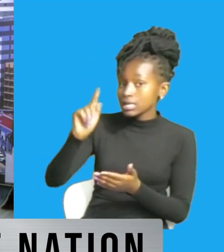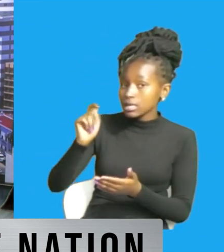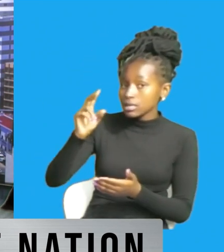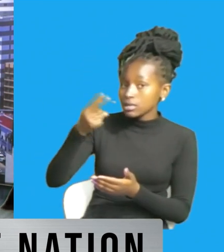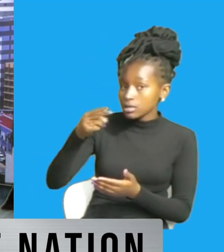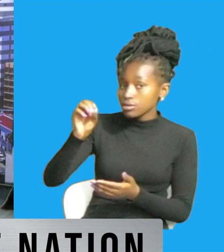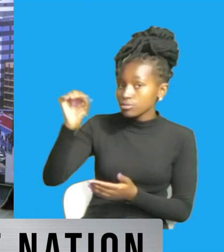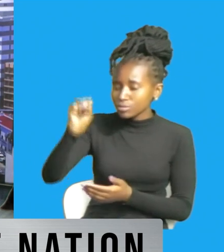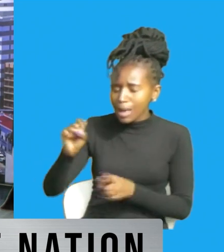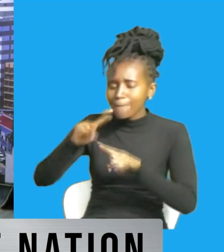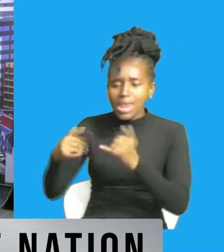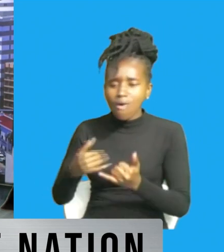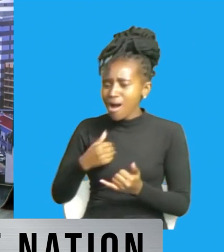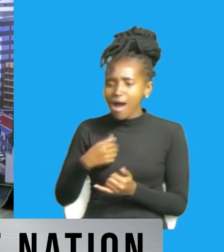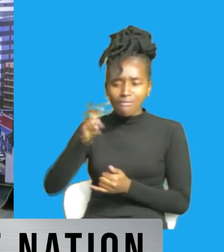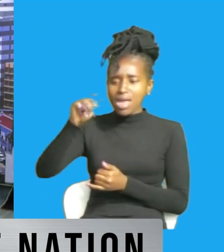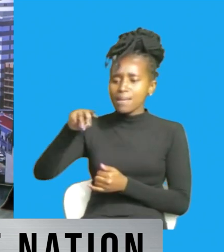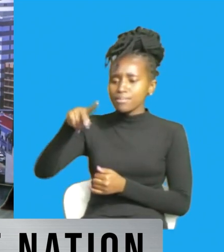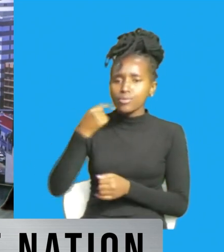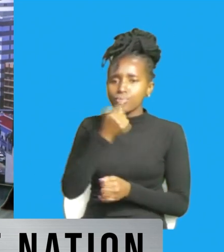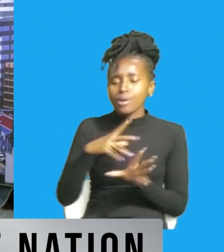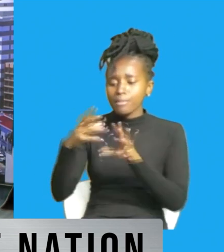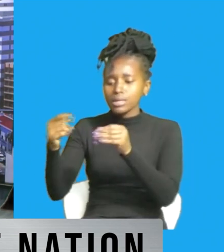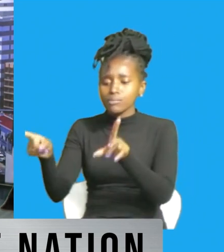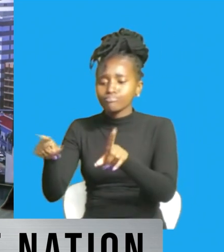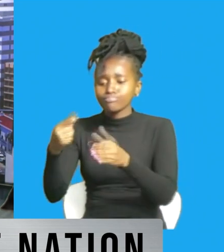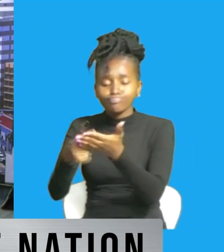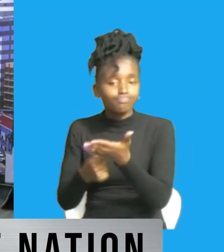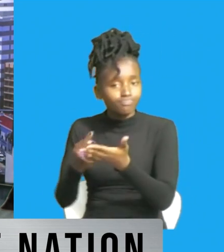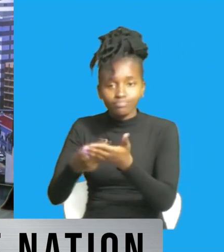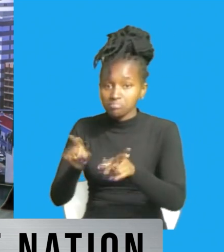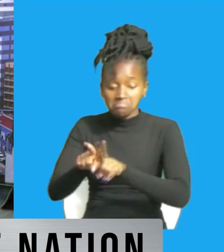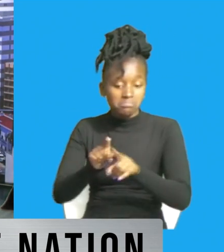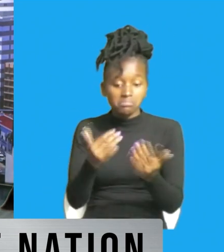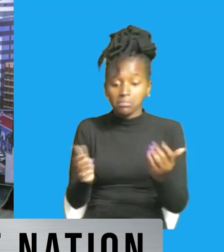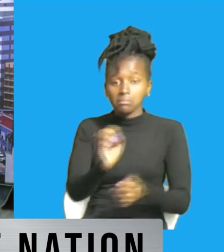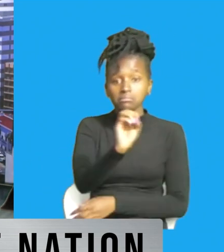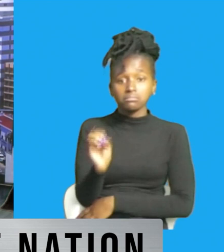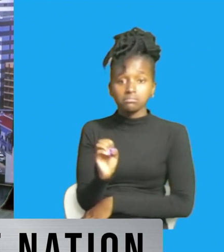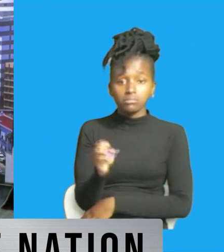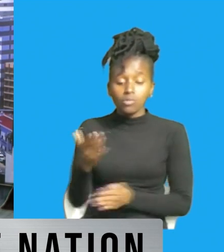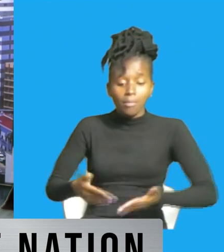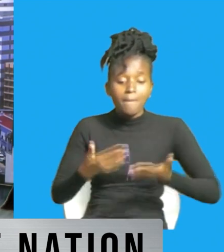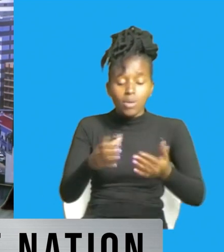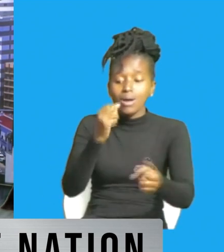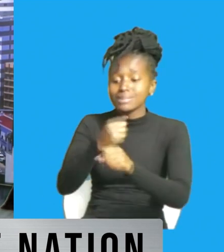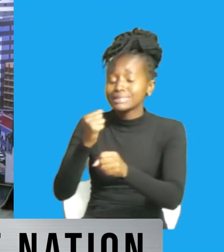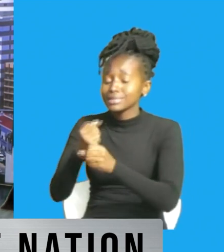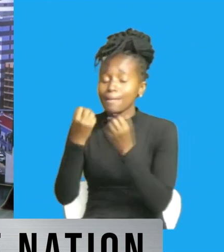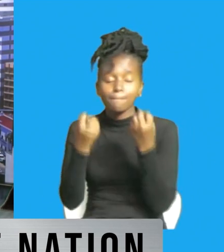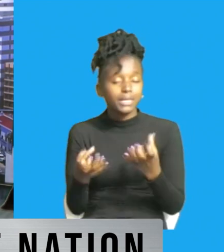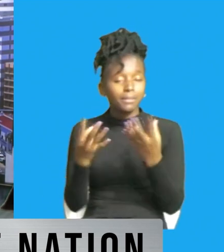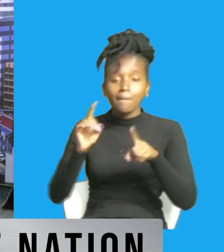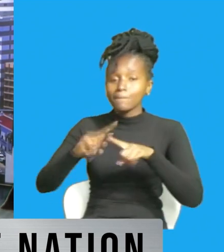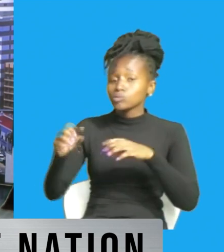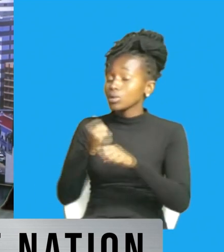then uniambie. Na hiyo katiba kuna places mingi sana. Zile hawa wabunge wanasema wamepewa kazi wafanye, hawafanyi. Kwa